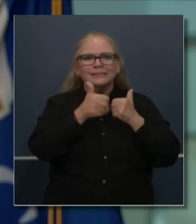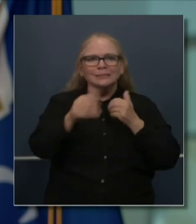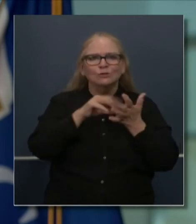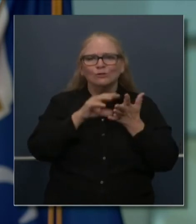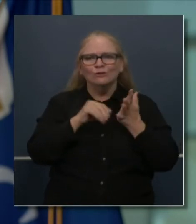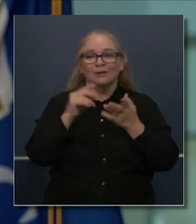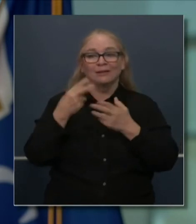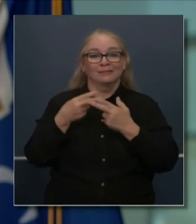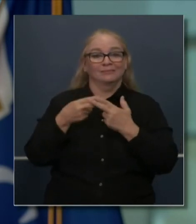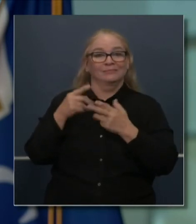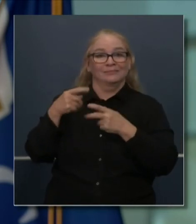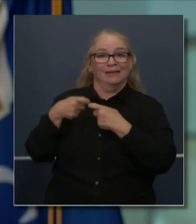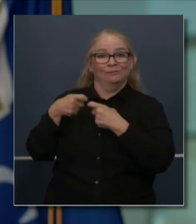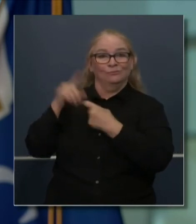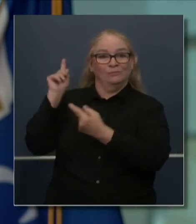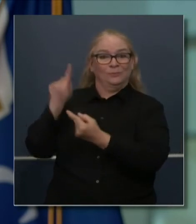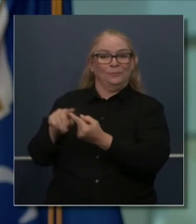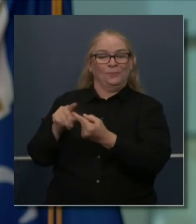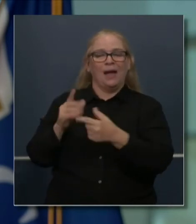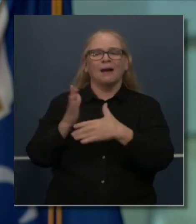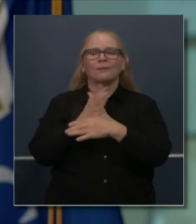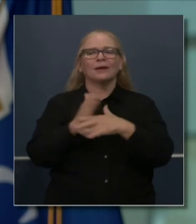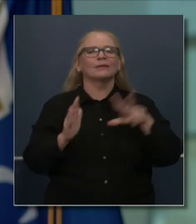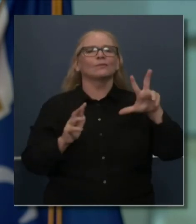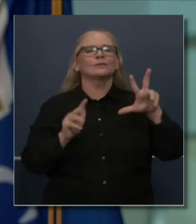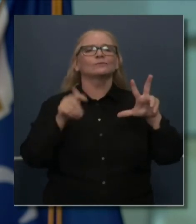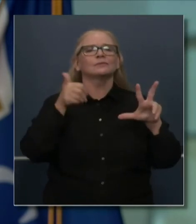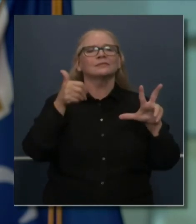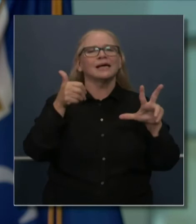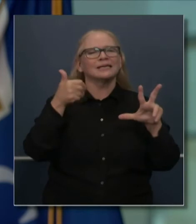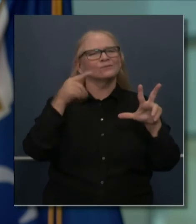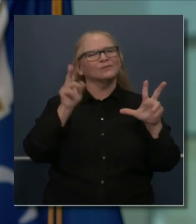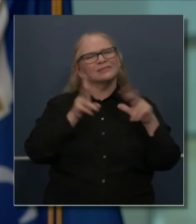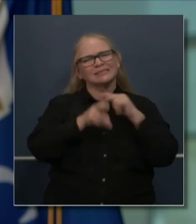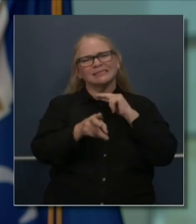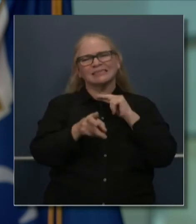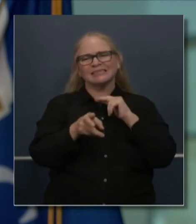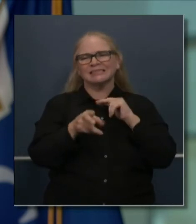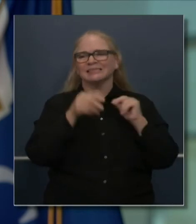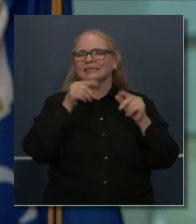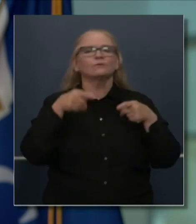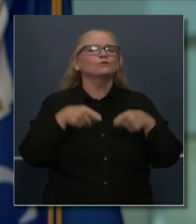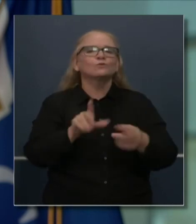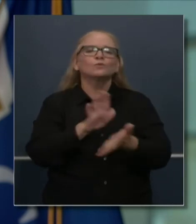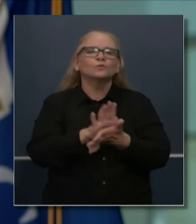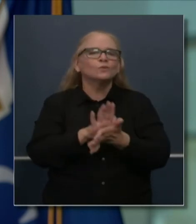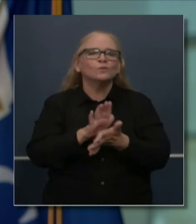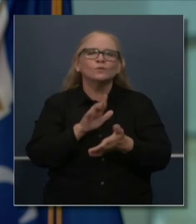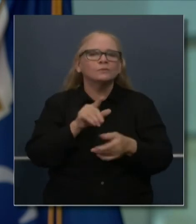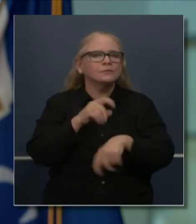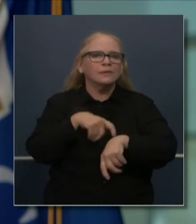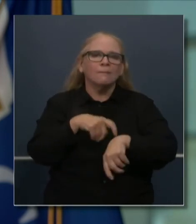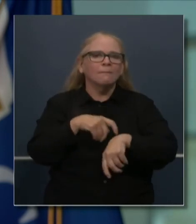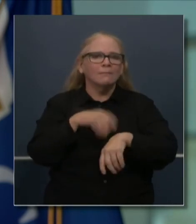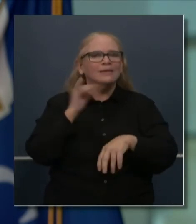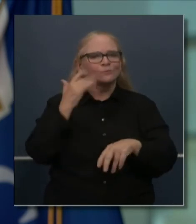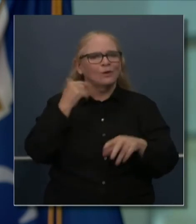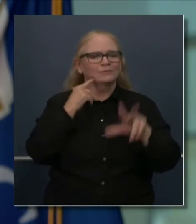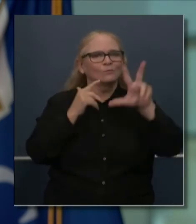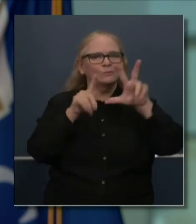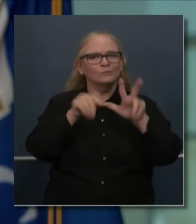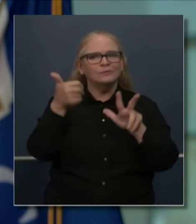later peak hours, not in the early morning instructional hours. But nonetheless, if there are extenuating